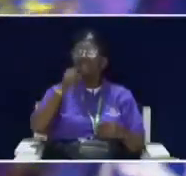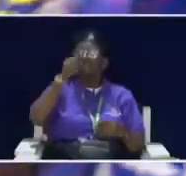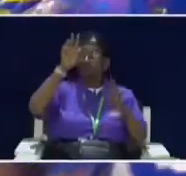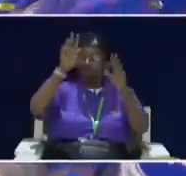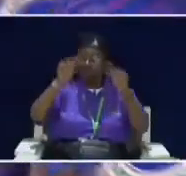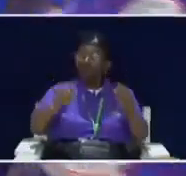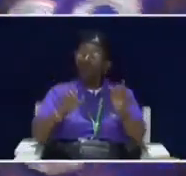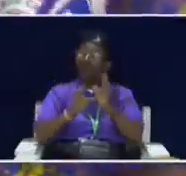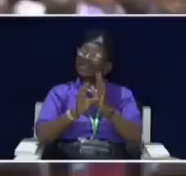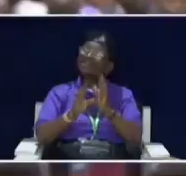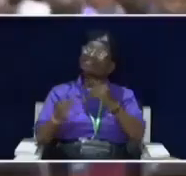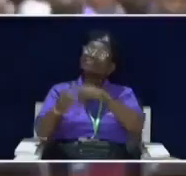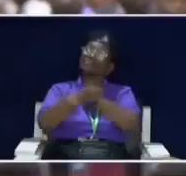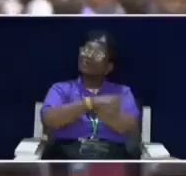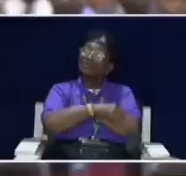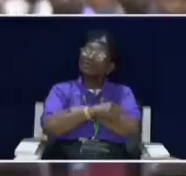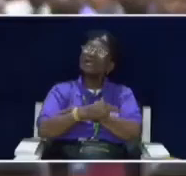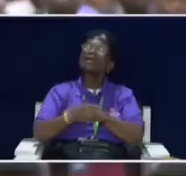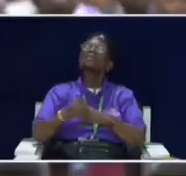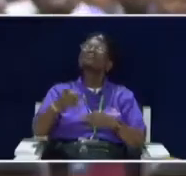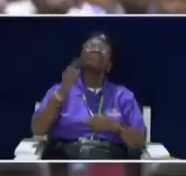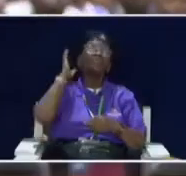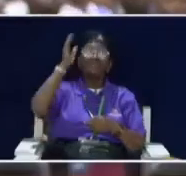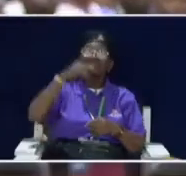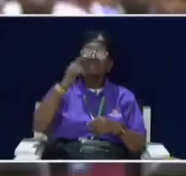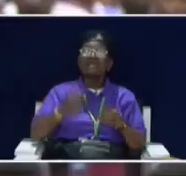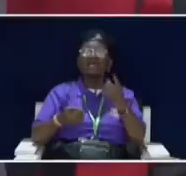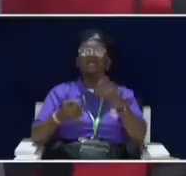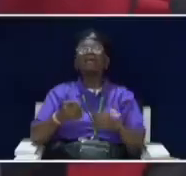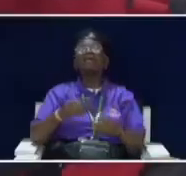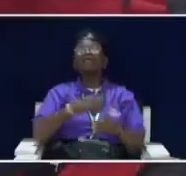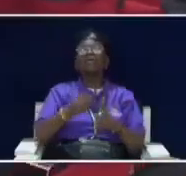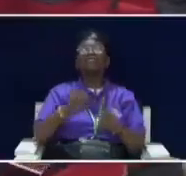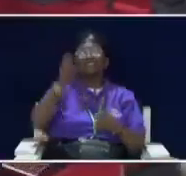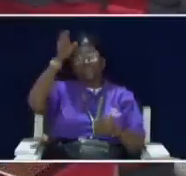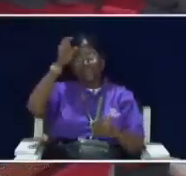and the father of all of them, when Satan comes knocking, you will say,